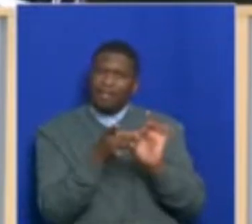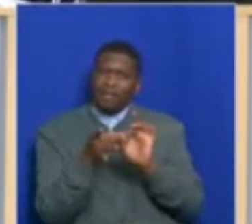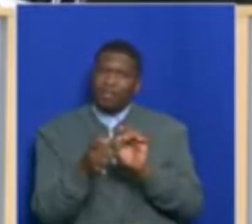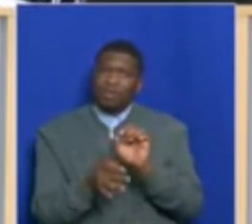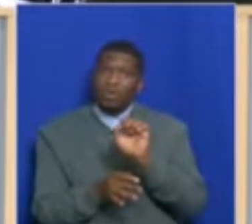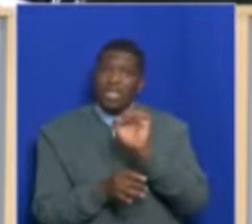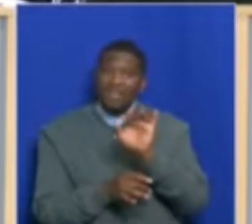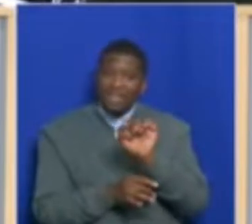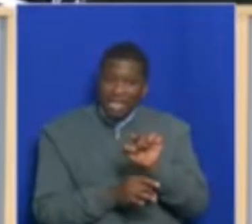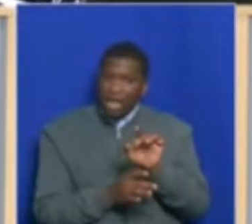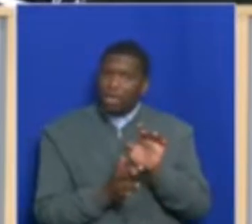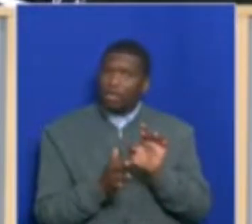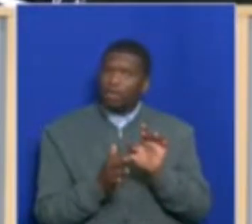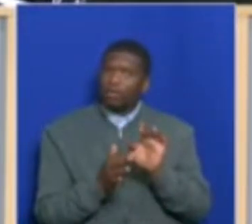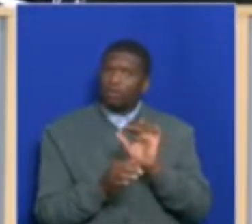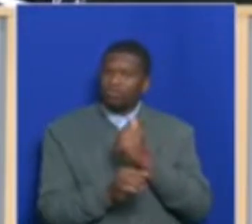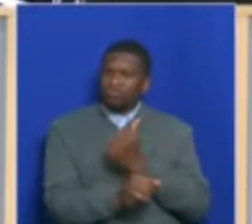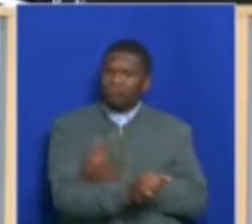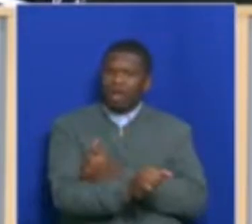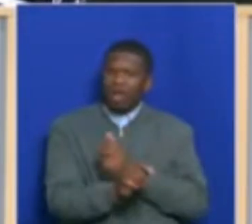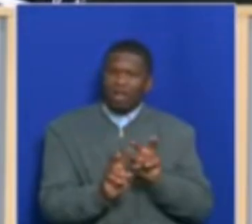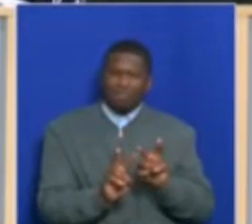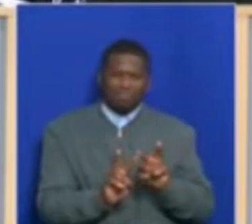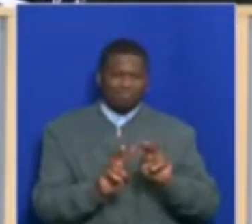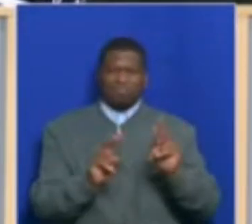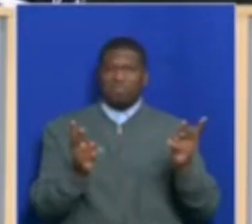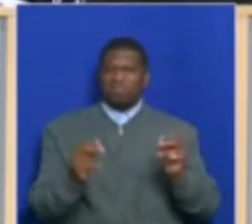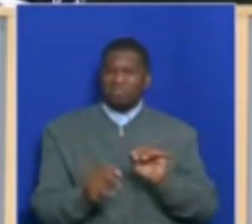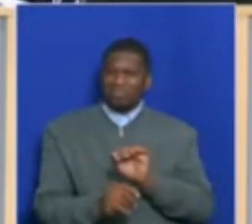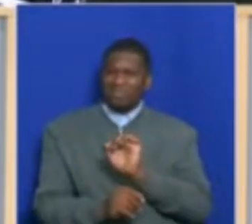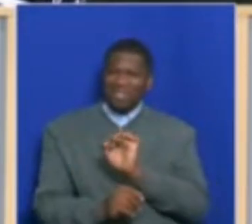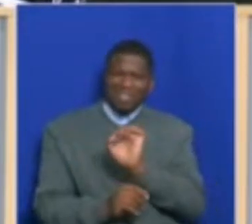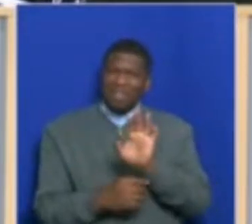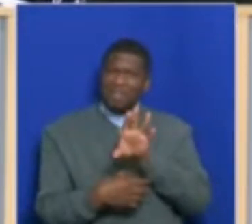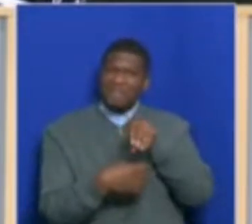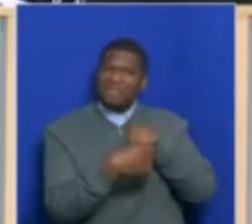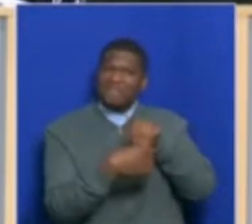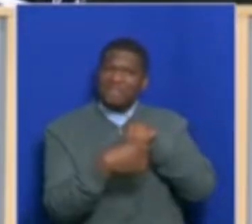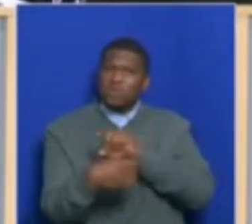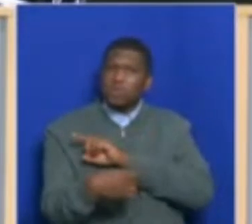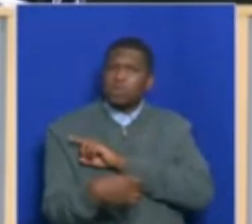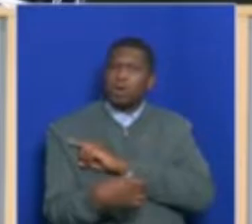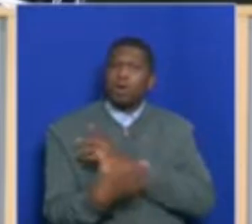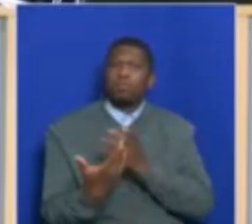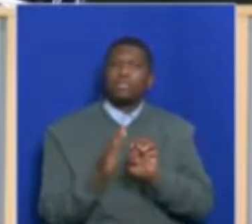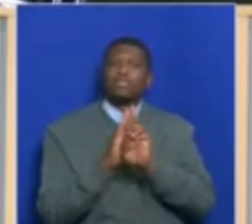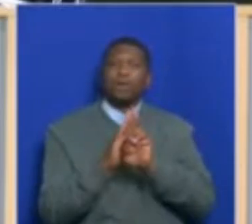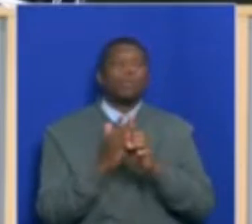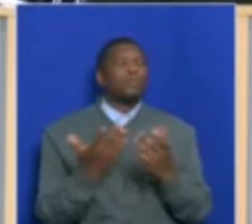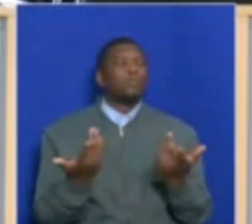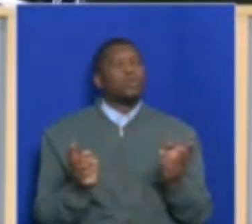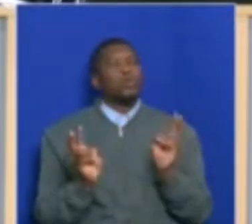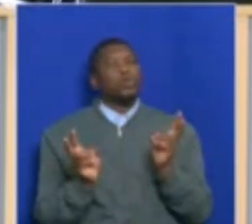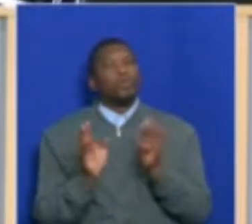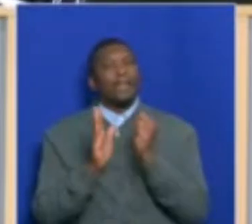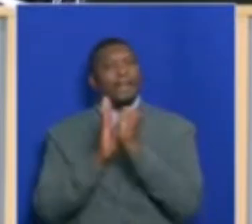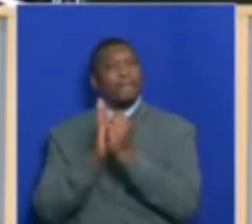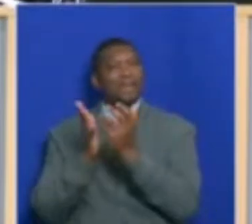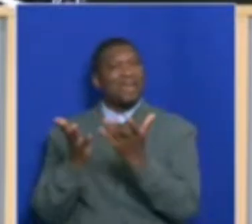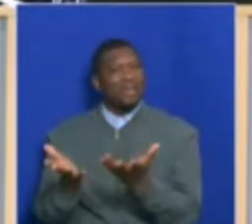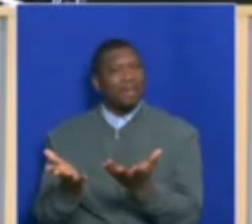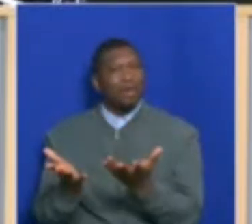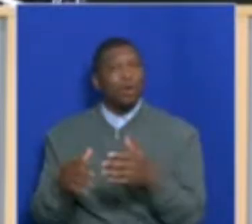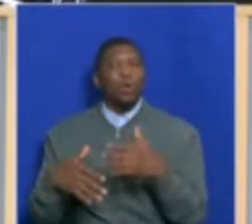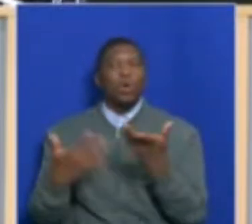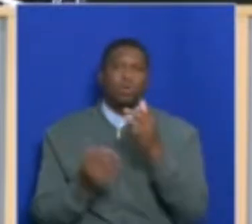drug-related, why are they getting involved in these cases? Say it's an ordinary murder or an ordinary criminal case. Why are they